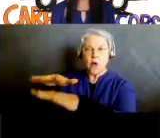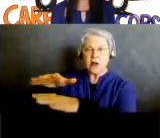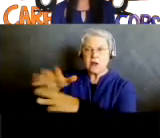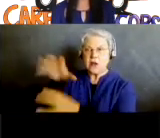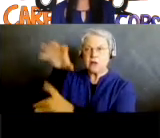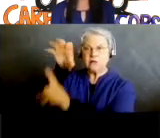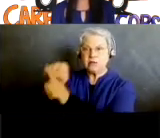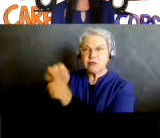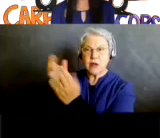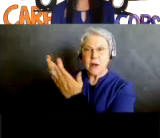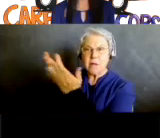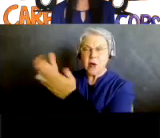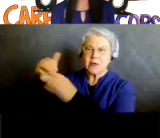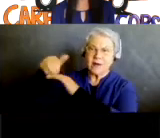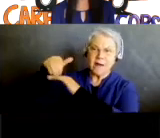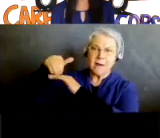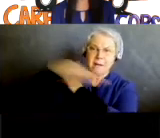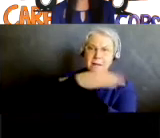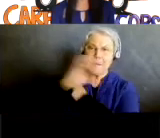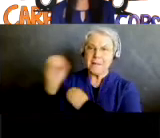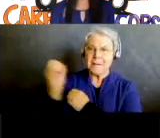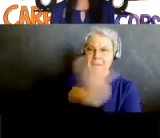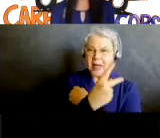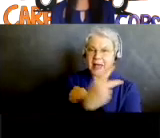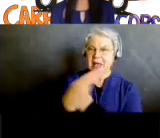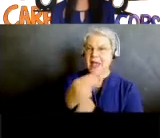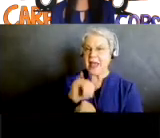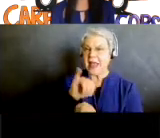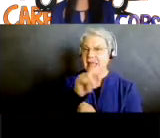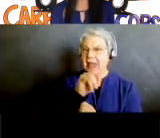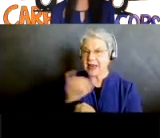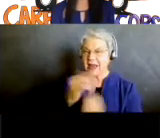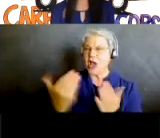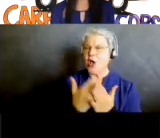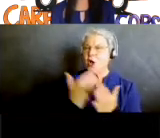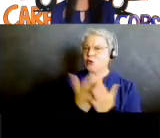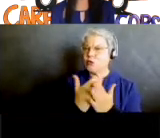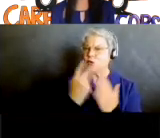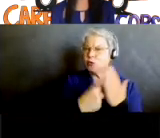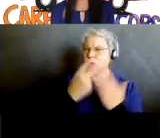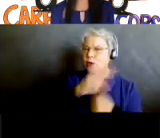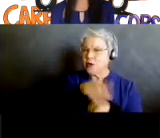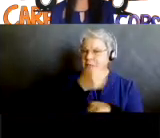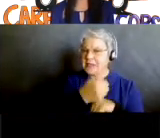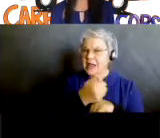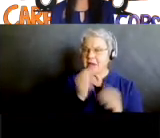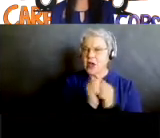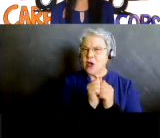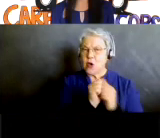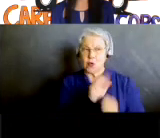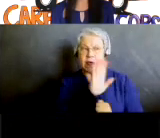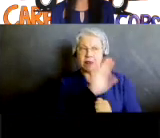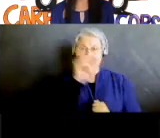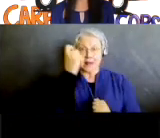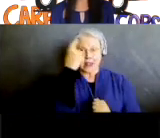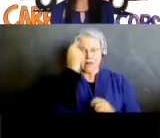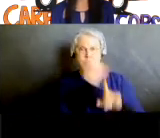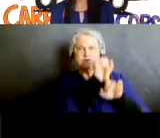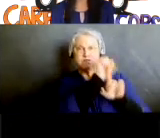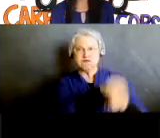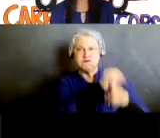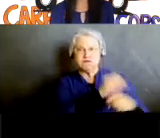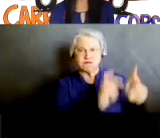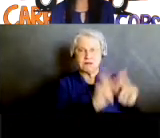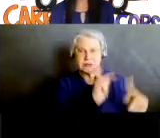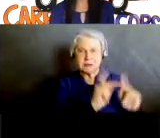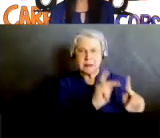Haiti in a novel, a newly innovated interdiction program set up with the repressive Haitian government that those very